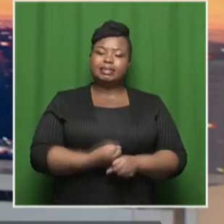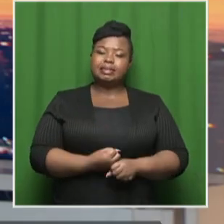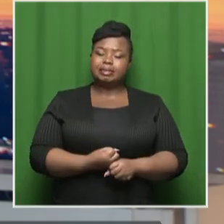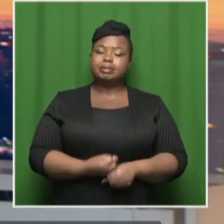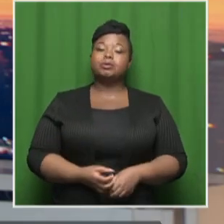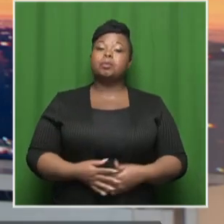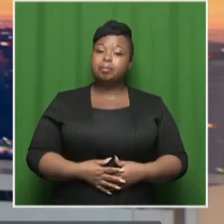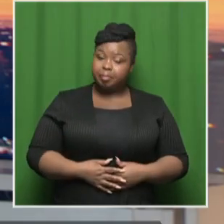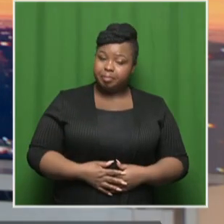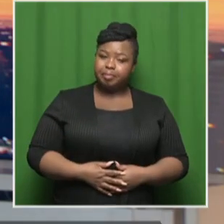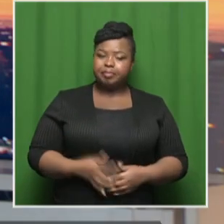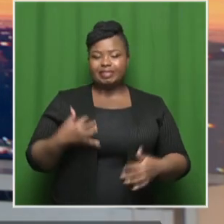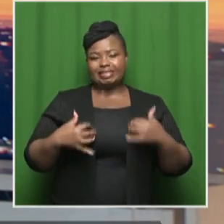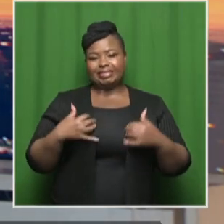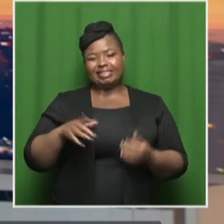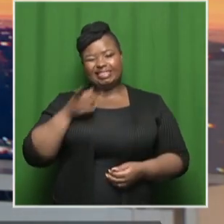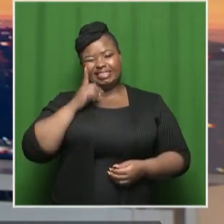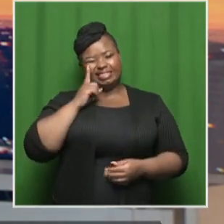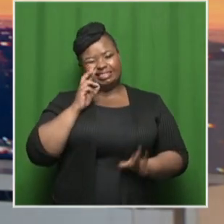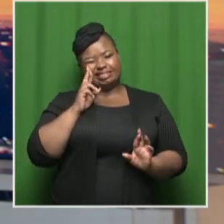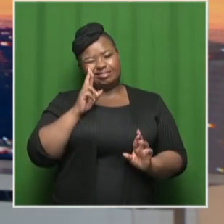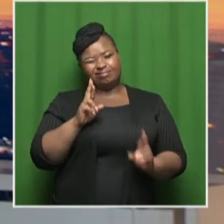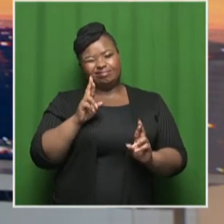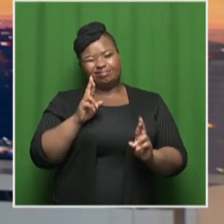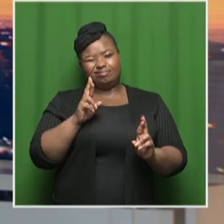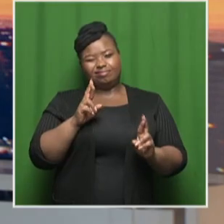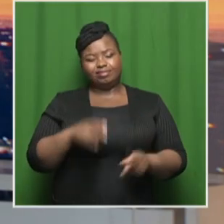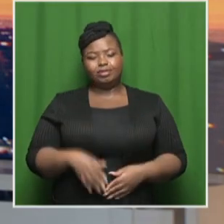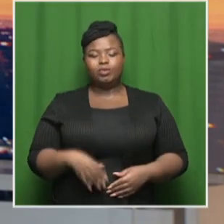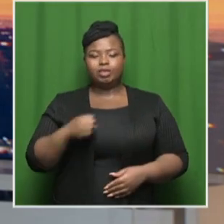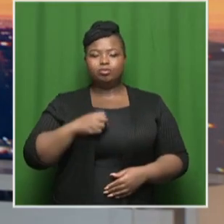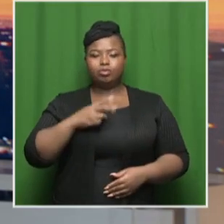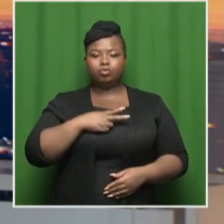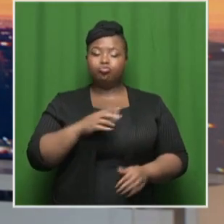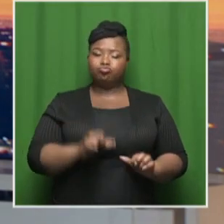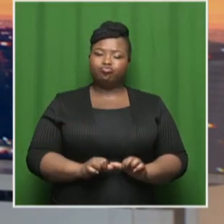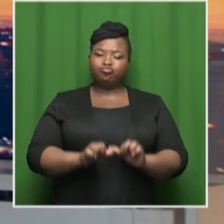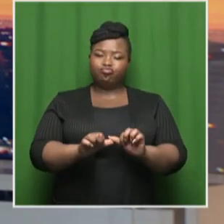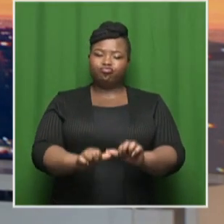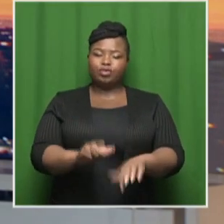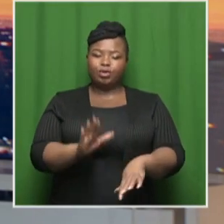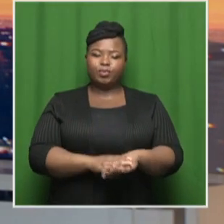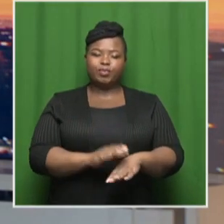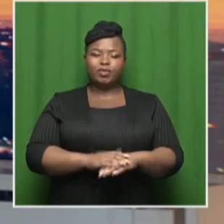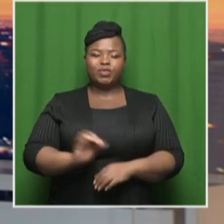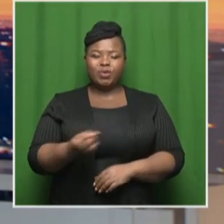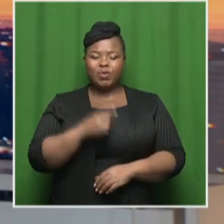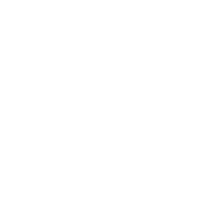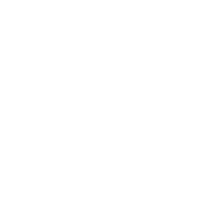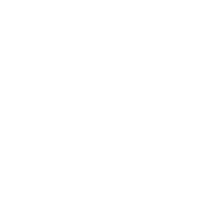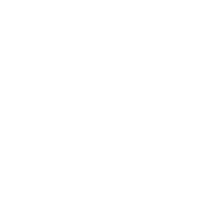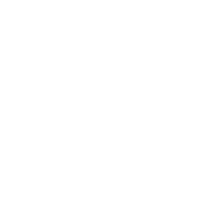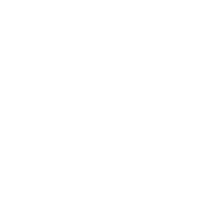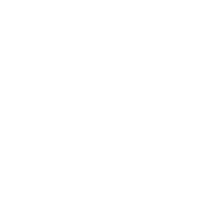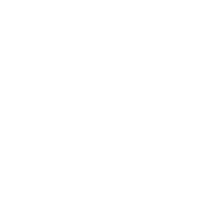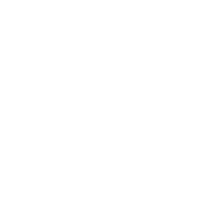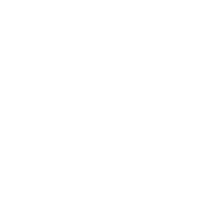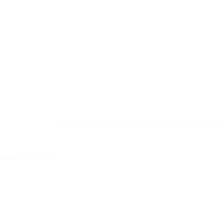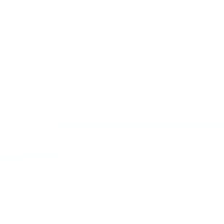We certainly will be crossing our fingers and hoping that the Springboks will continue to be dominant over the All Blacks by then.